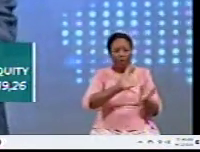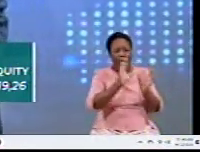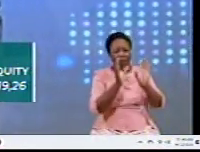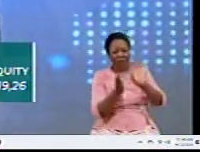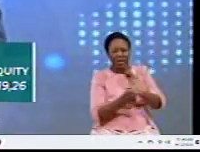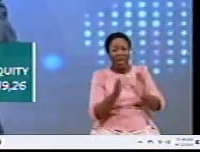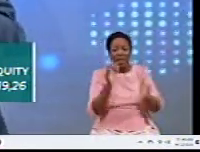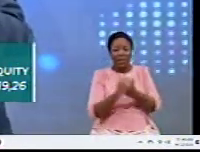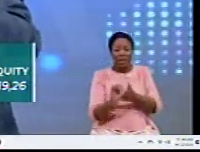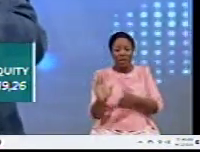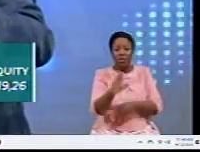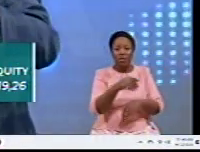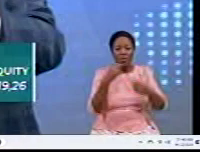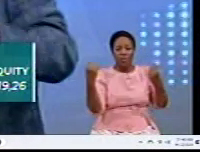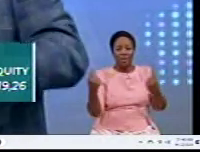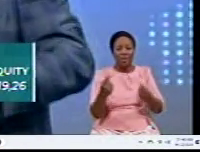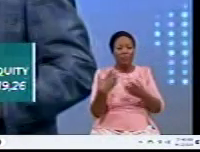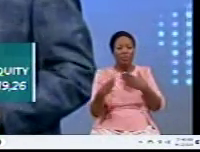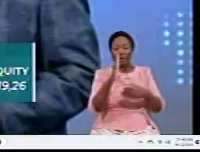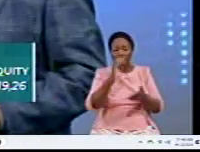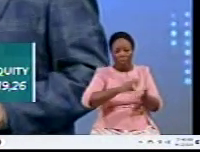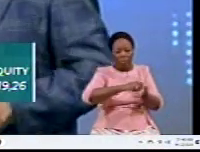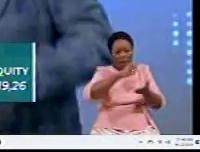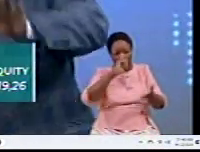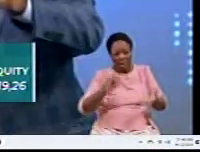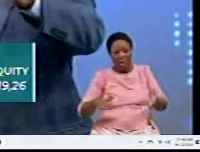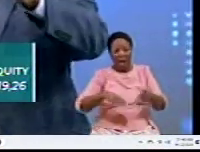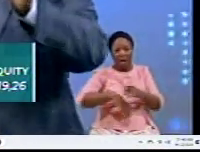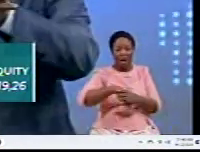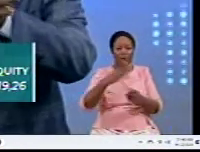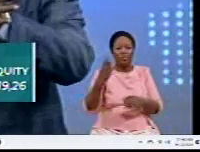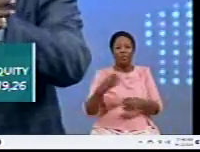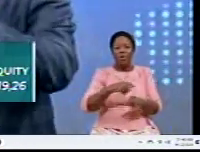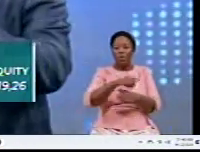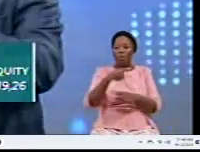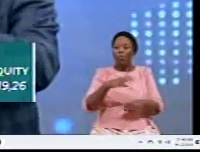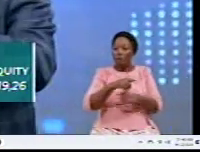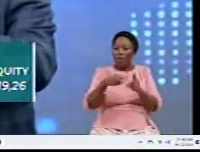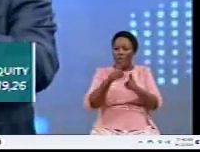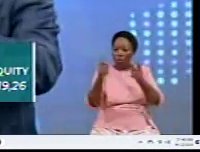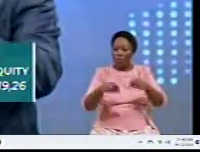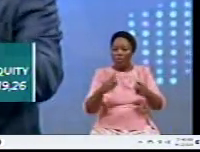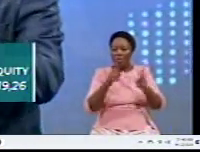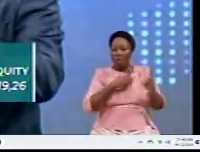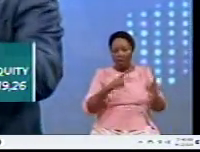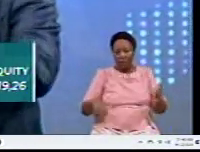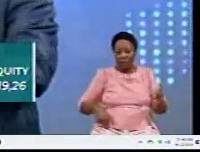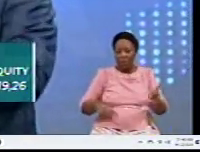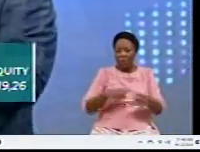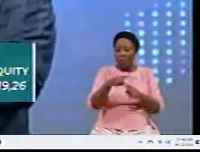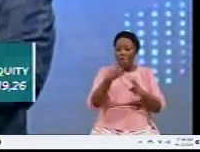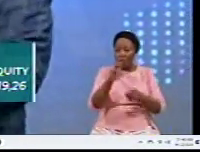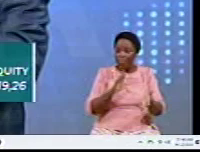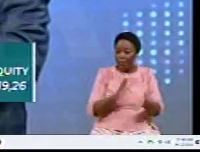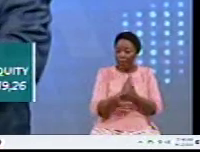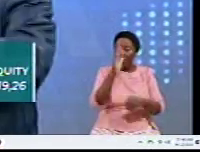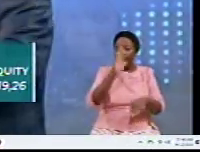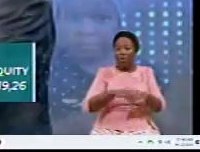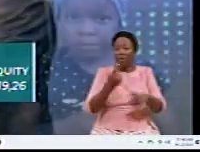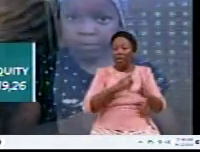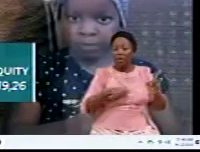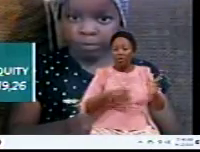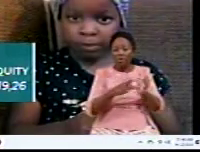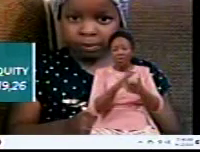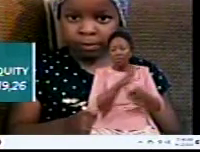your sins may be blotted out. When you come to the Lord, when you believe on the Lord